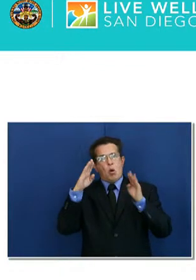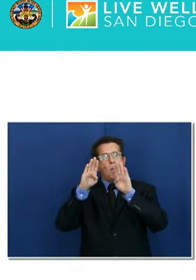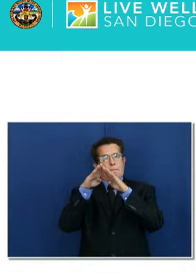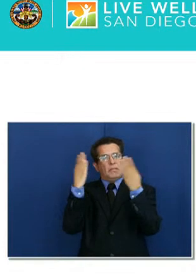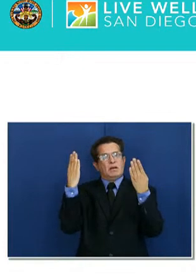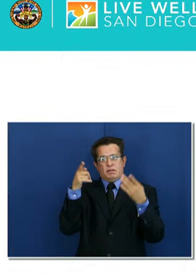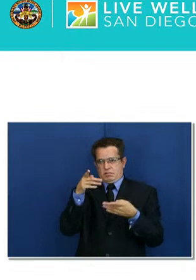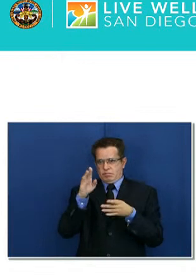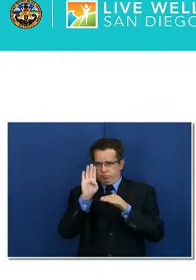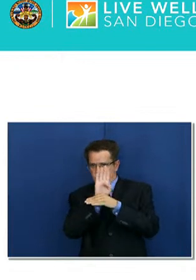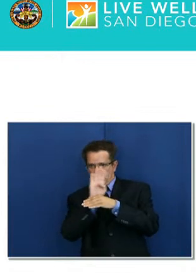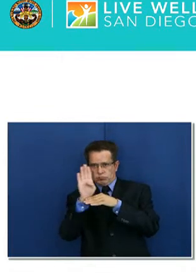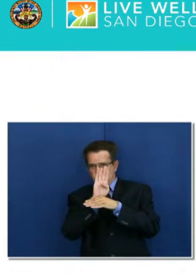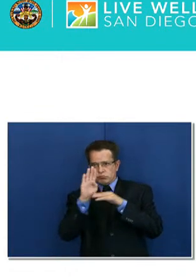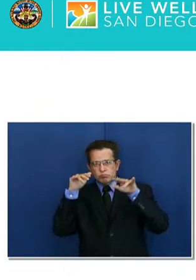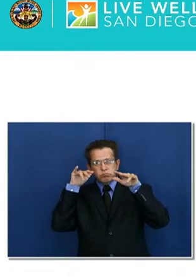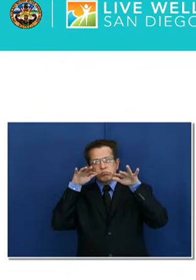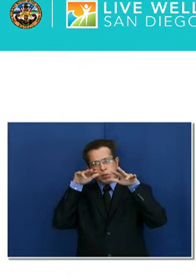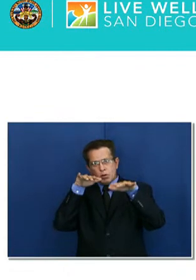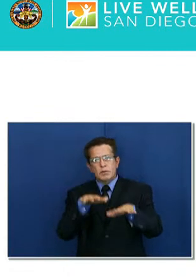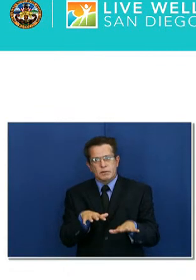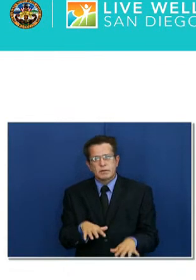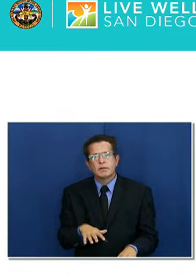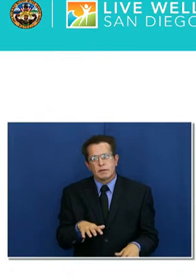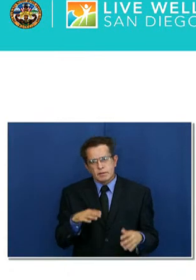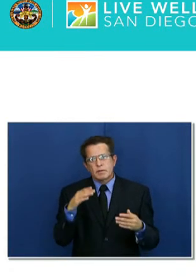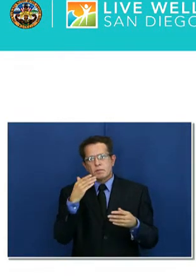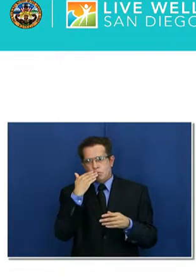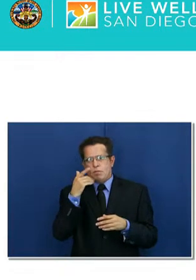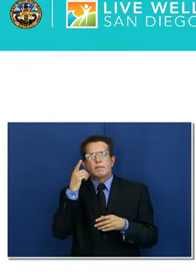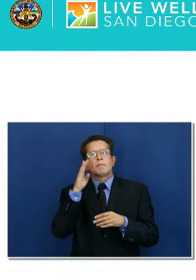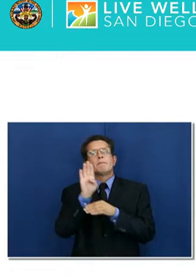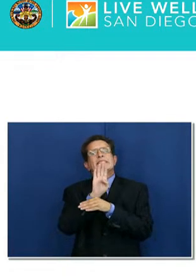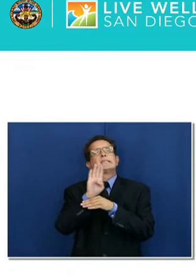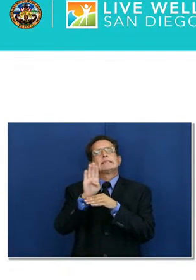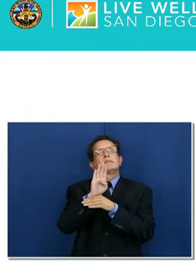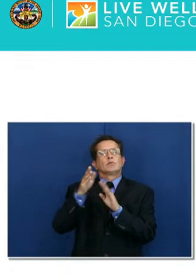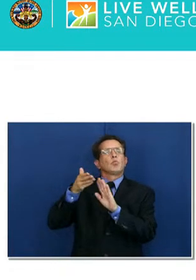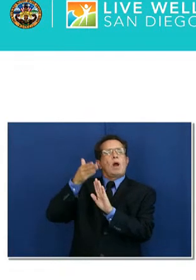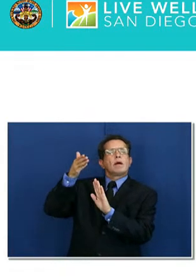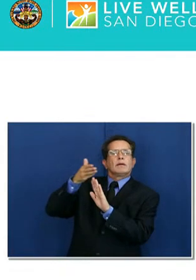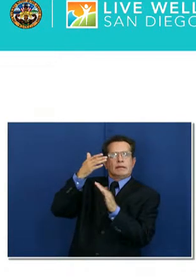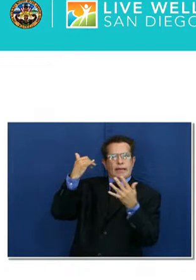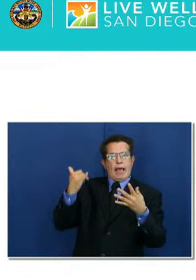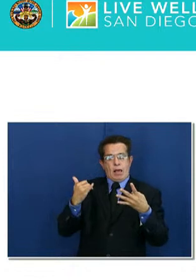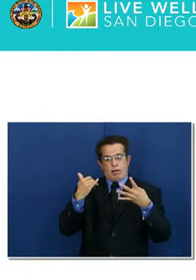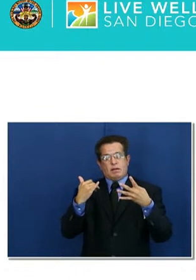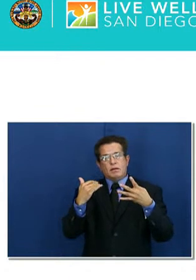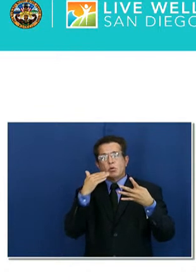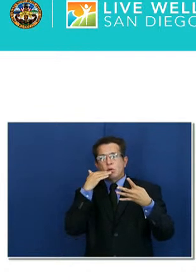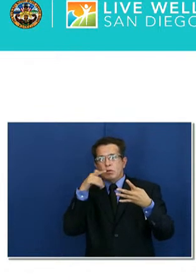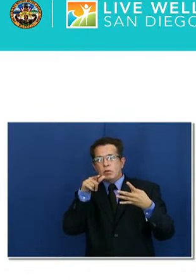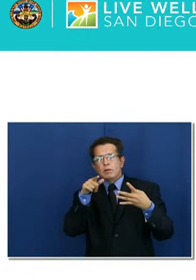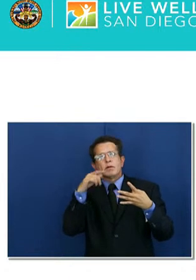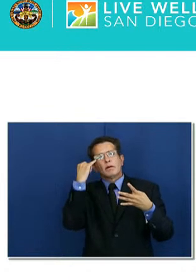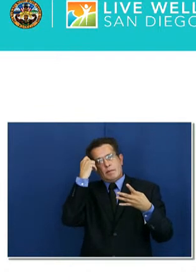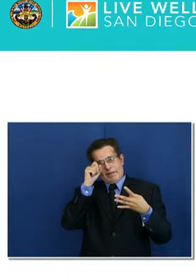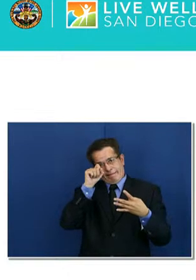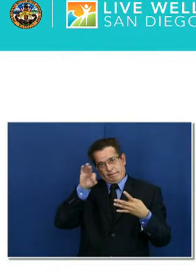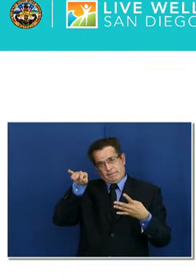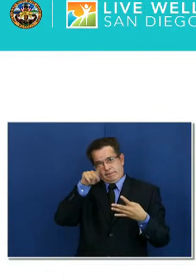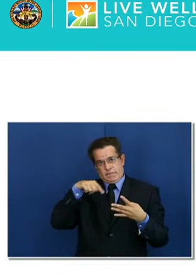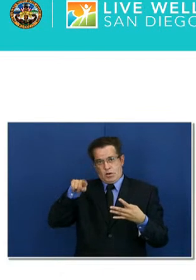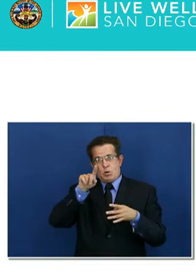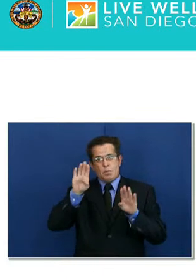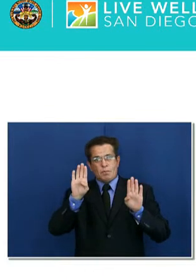tier status affords regarding sector and business operations. However, if our